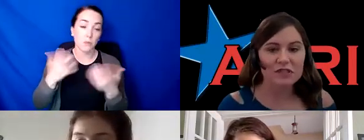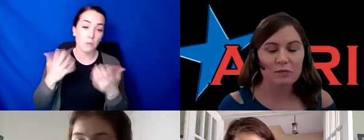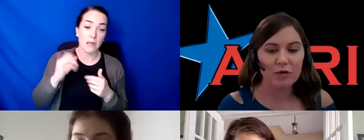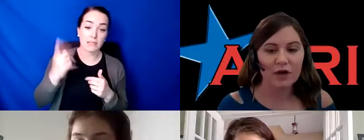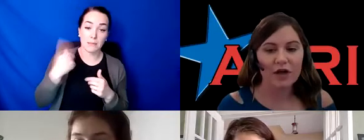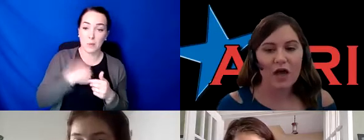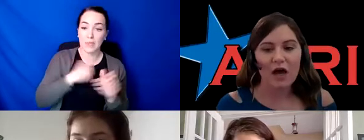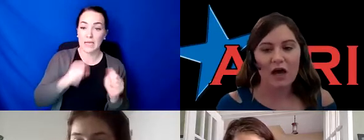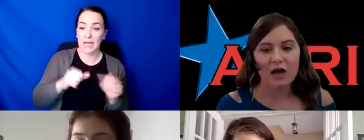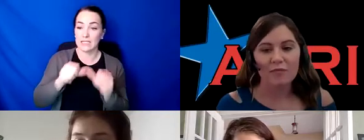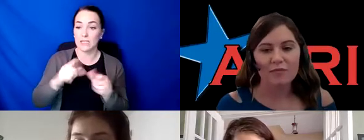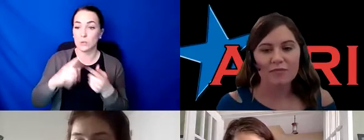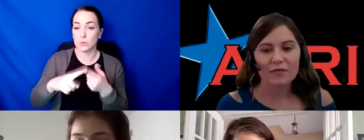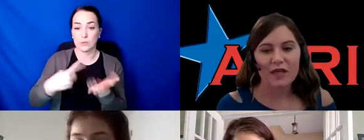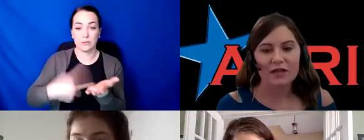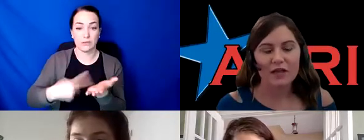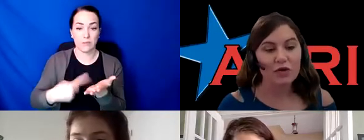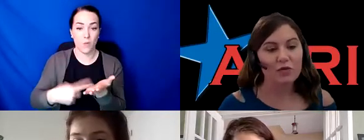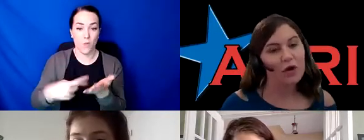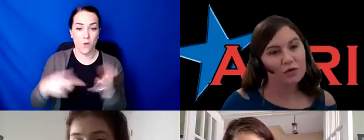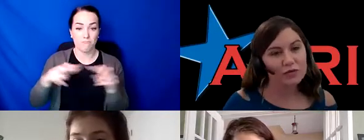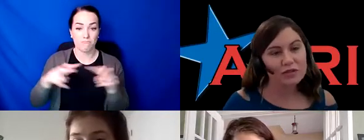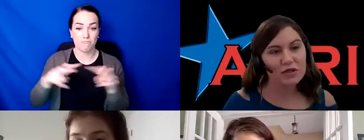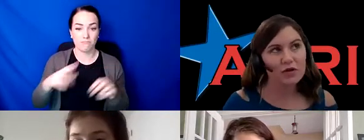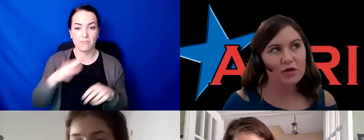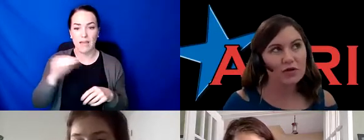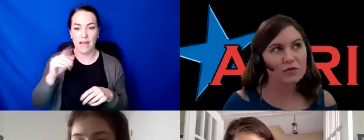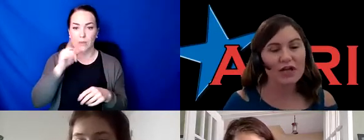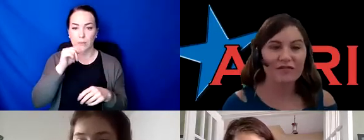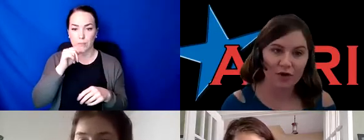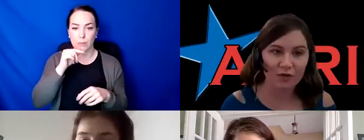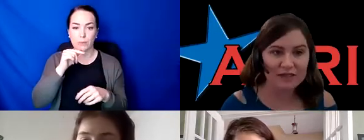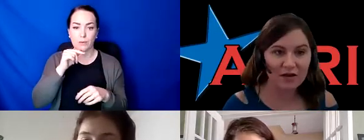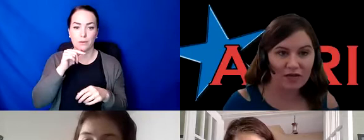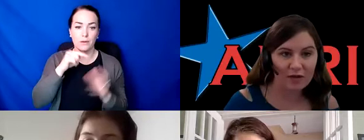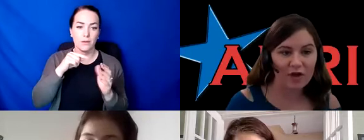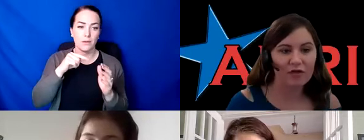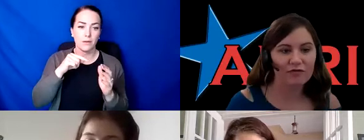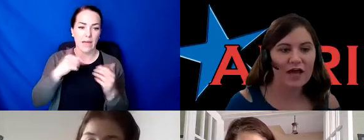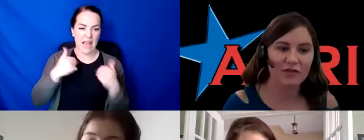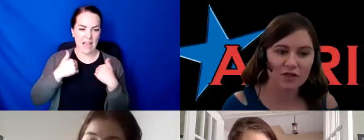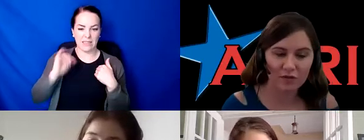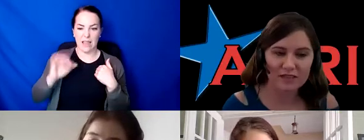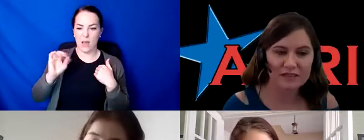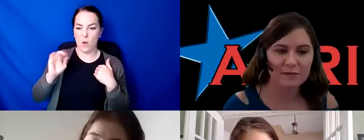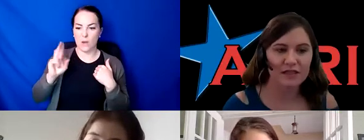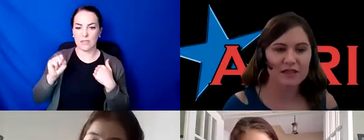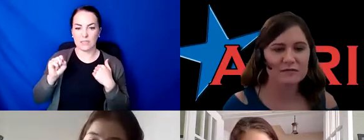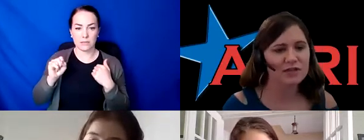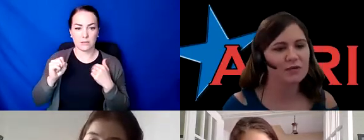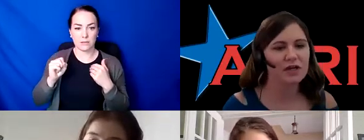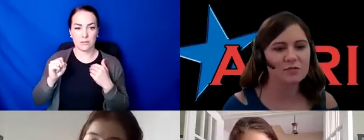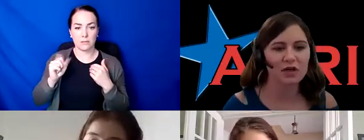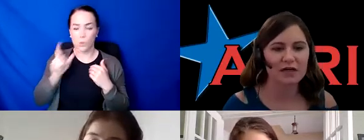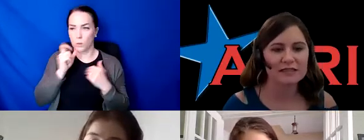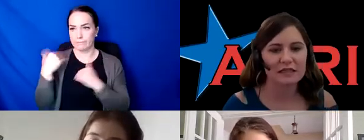to explore, and who should have that onus on them of having to always explain, and